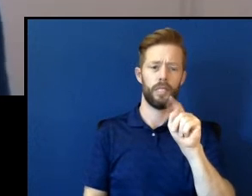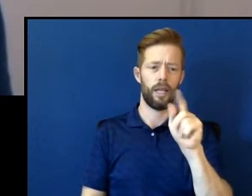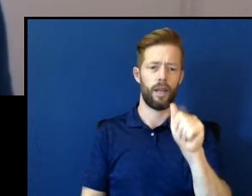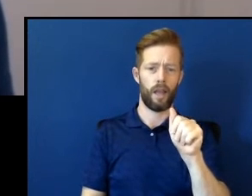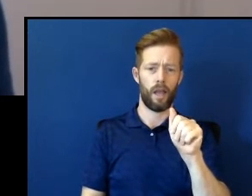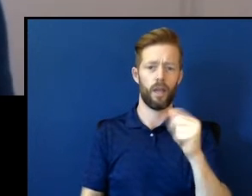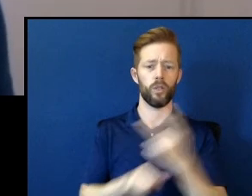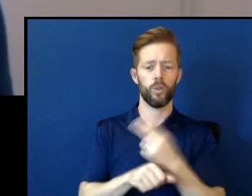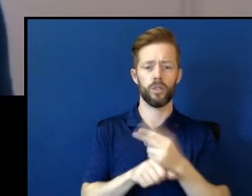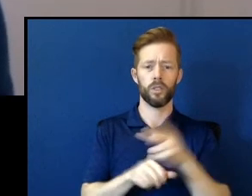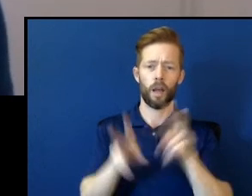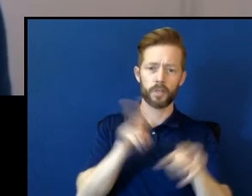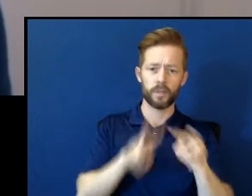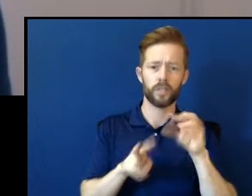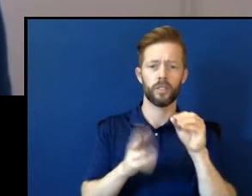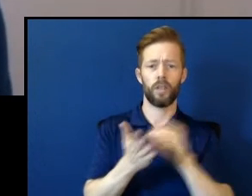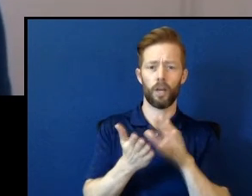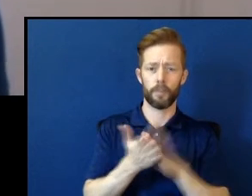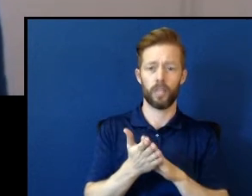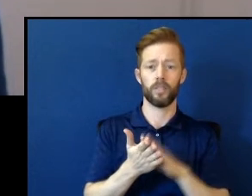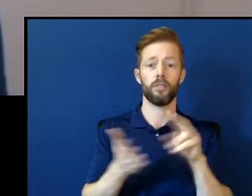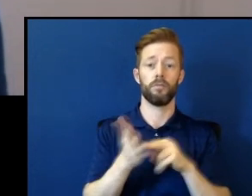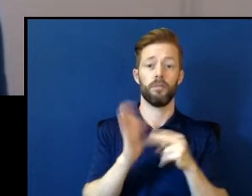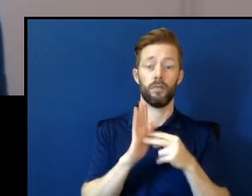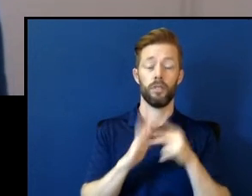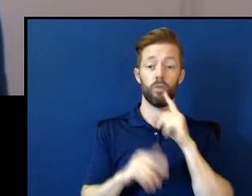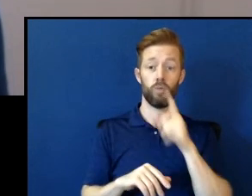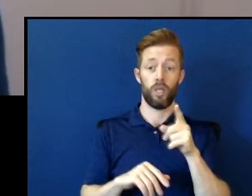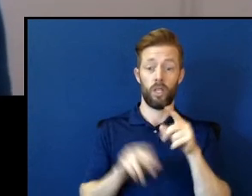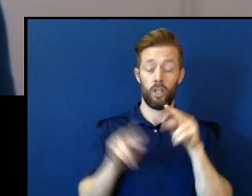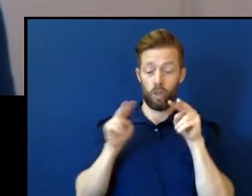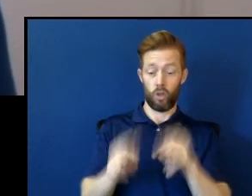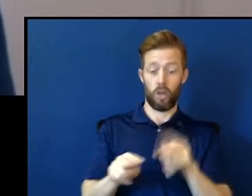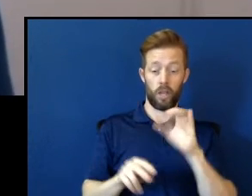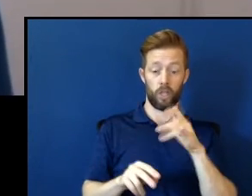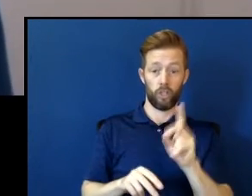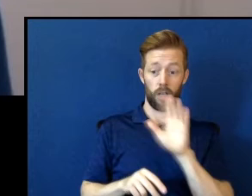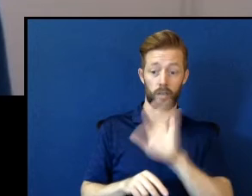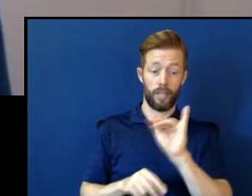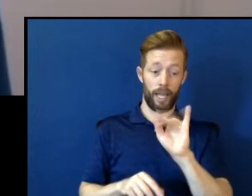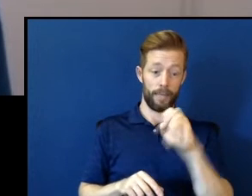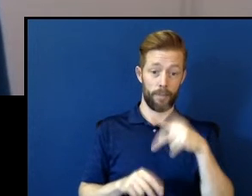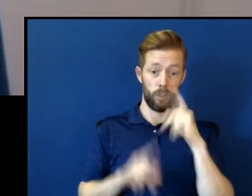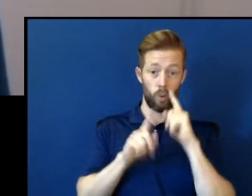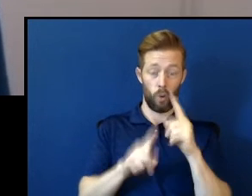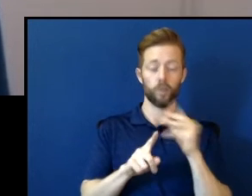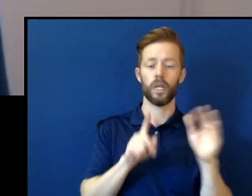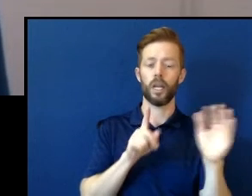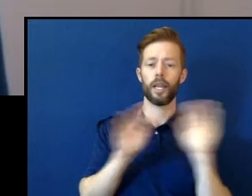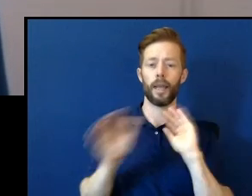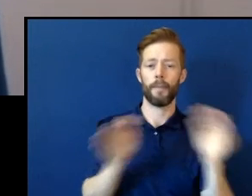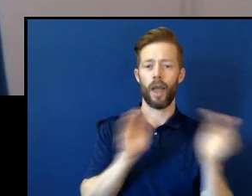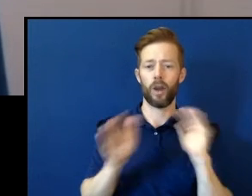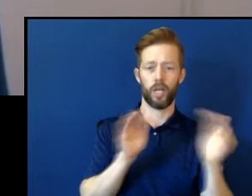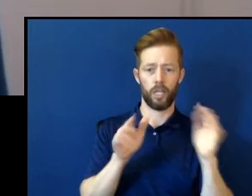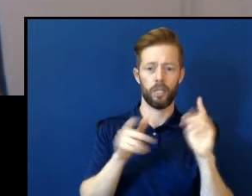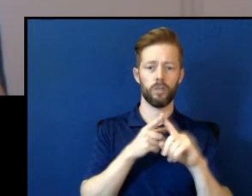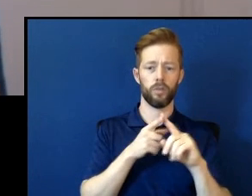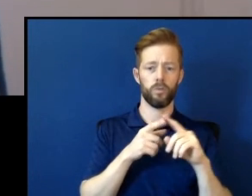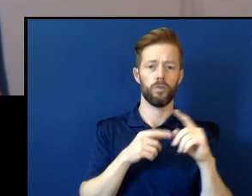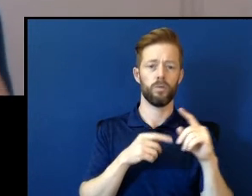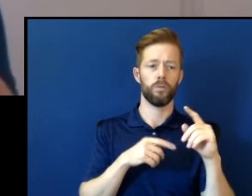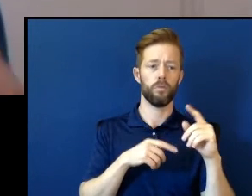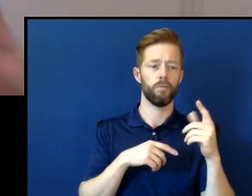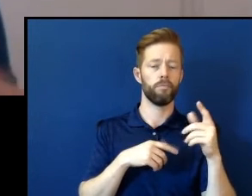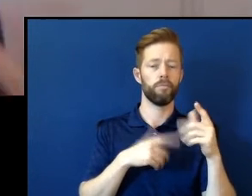data and using observations and documentation. So really looking at a child's IEP goals and comparing it